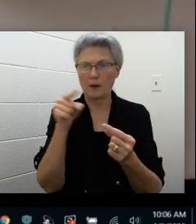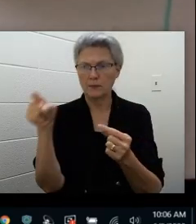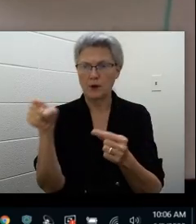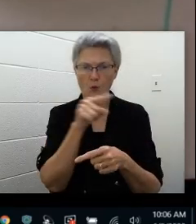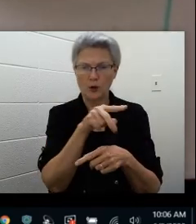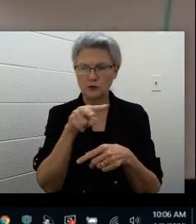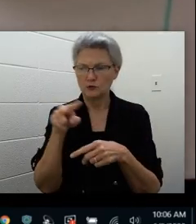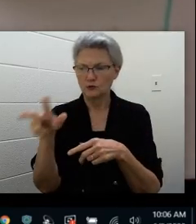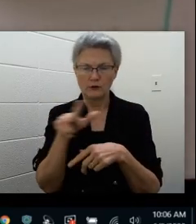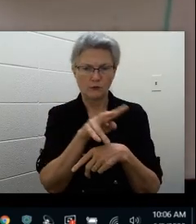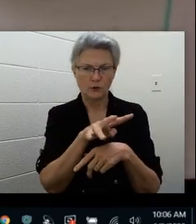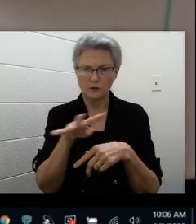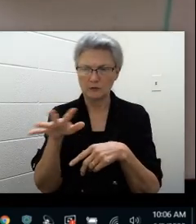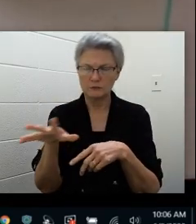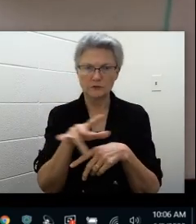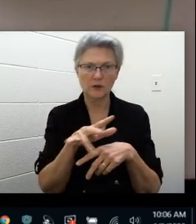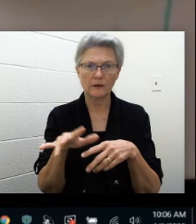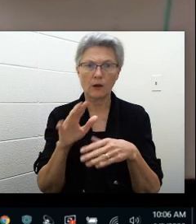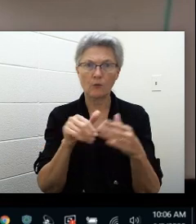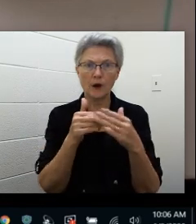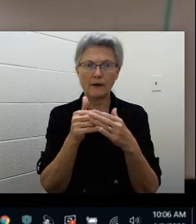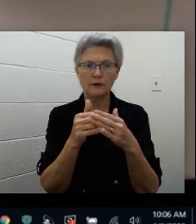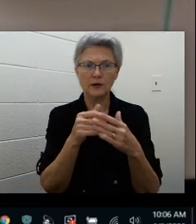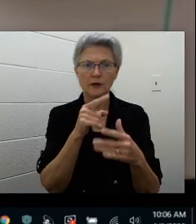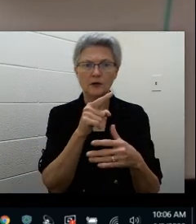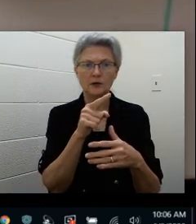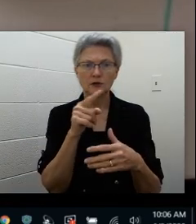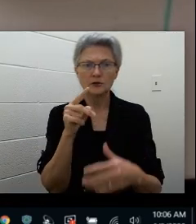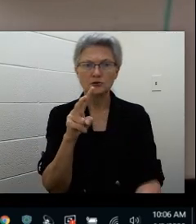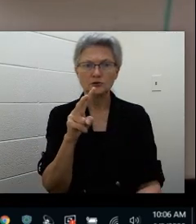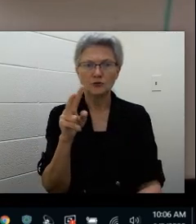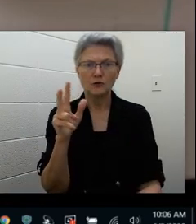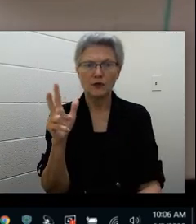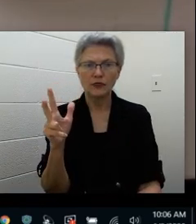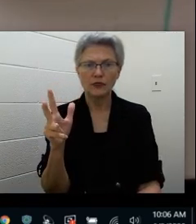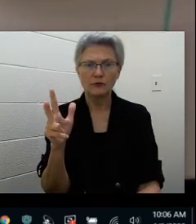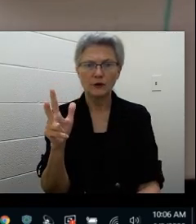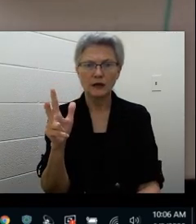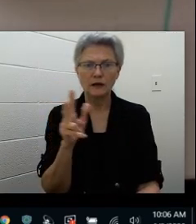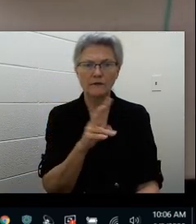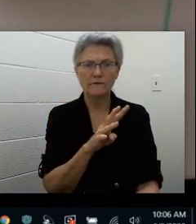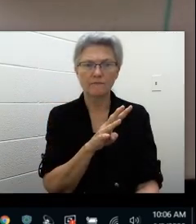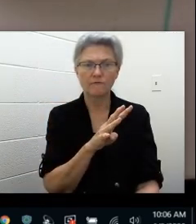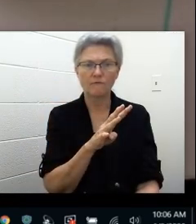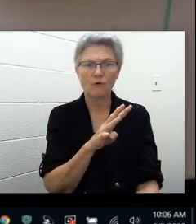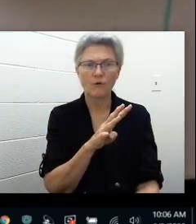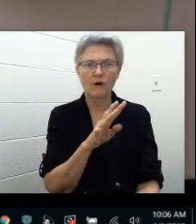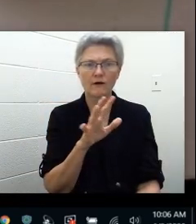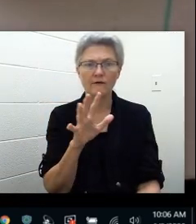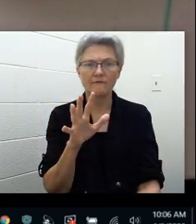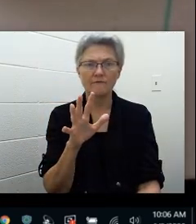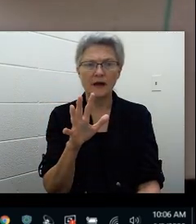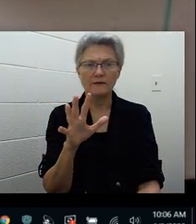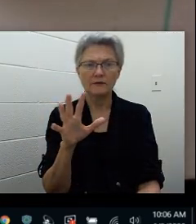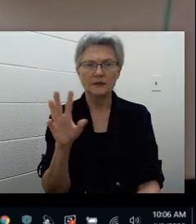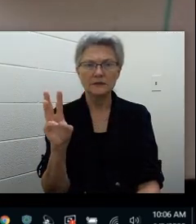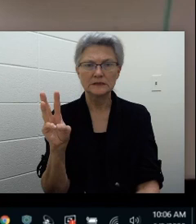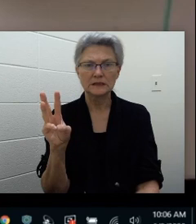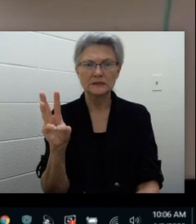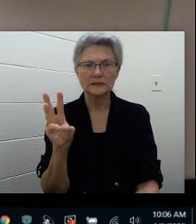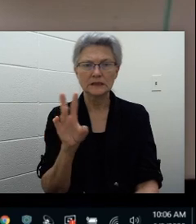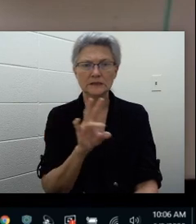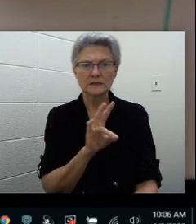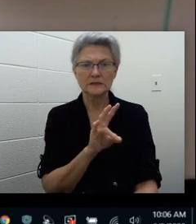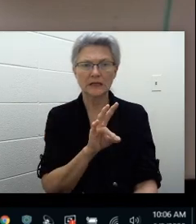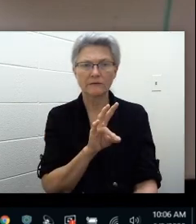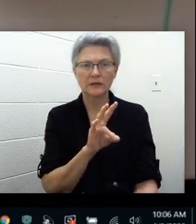I get to 28. So I have 1, 2, 3, 4, 5,